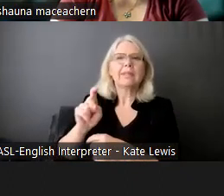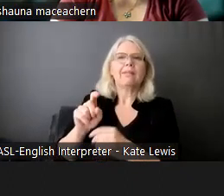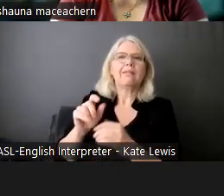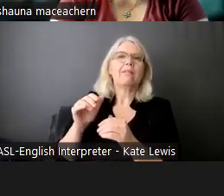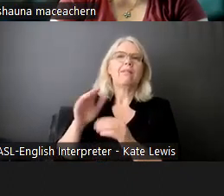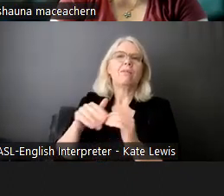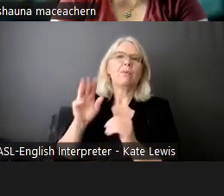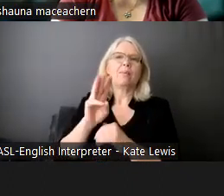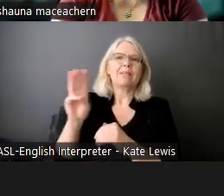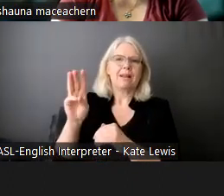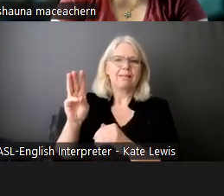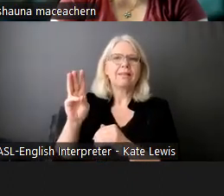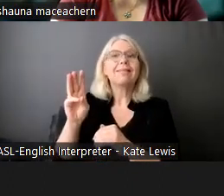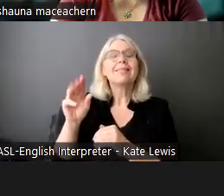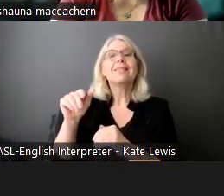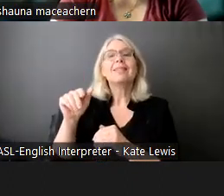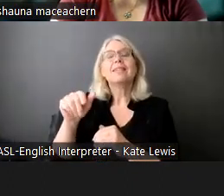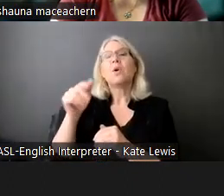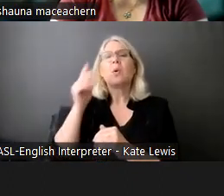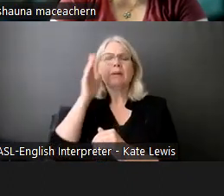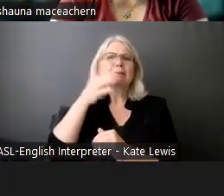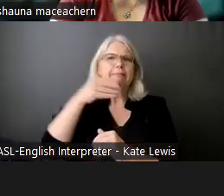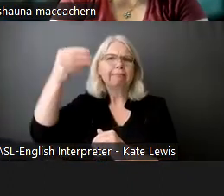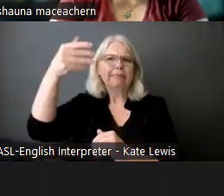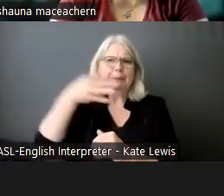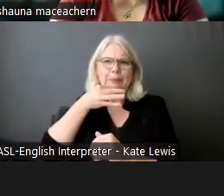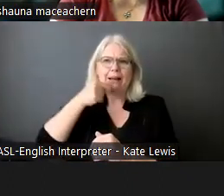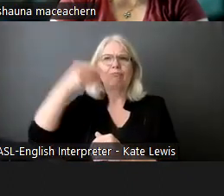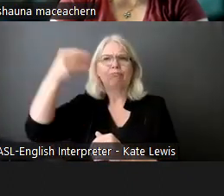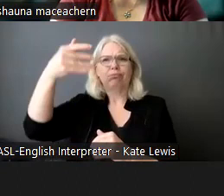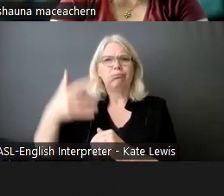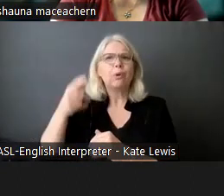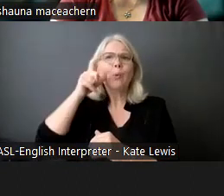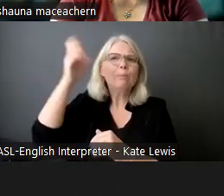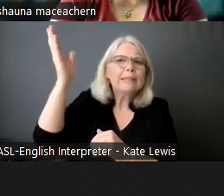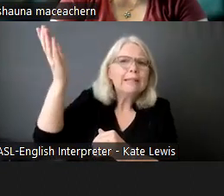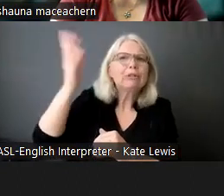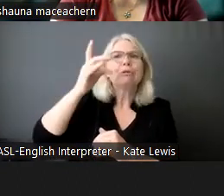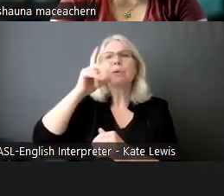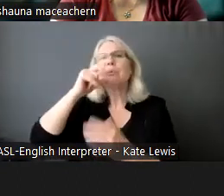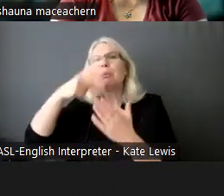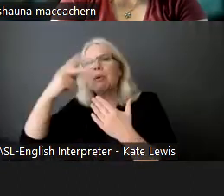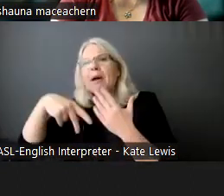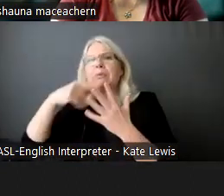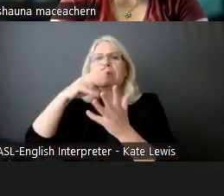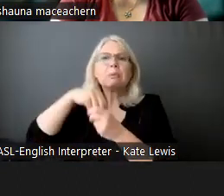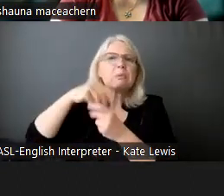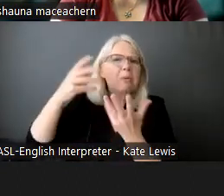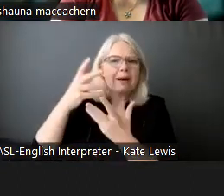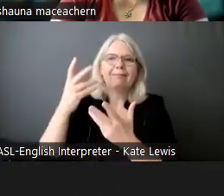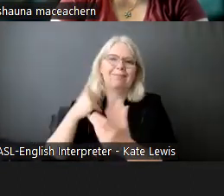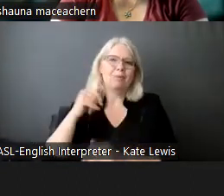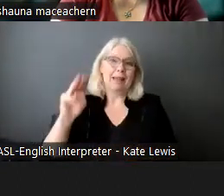of speakers and the program available for you shortly. Our next webinar next week, we hope you can join